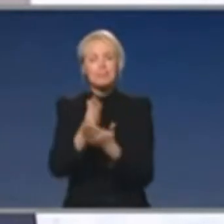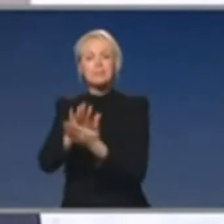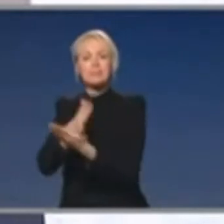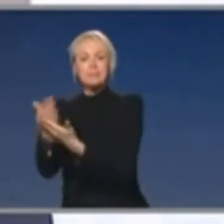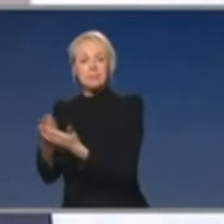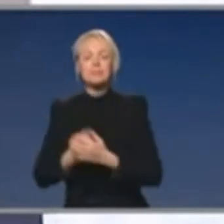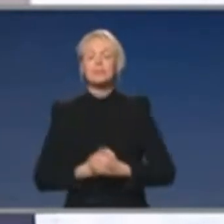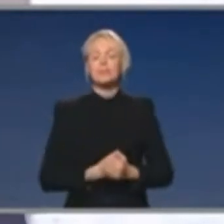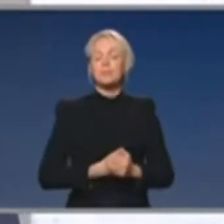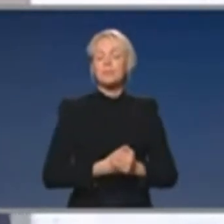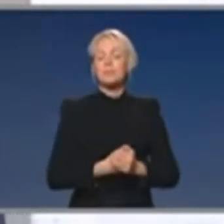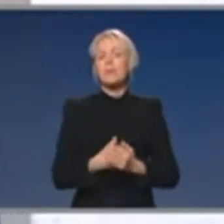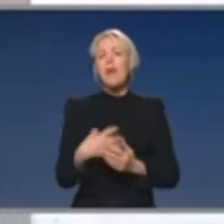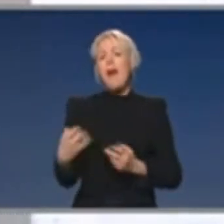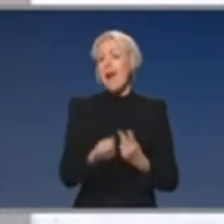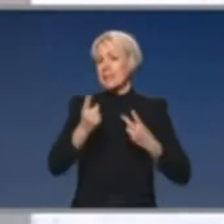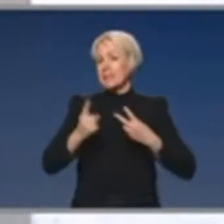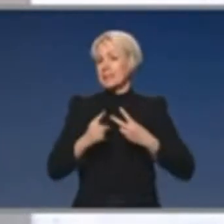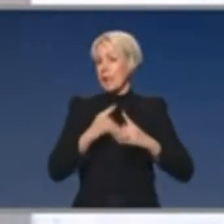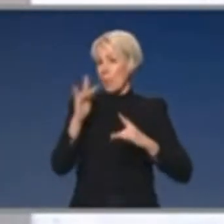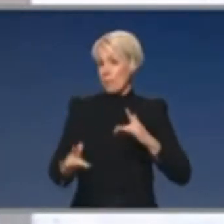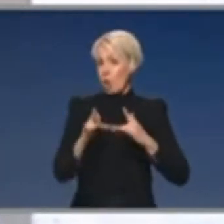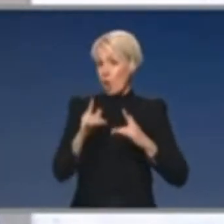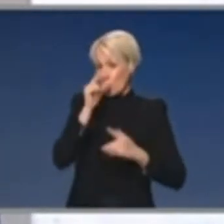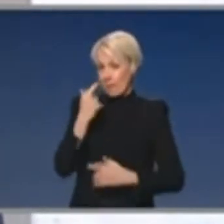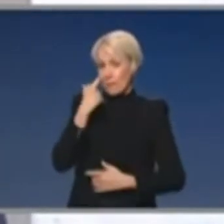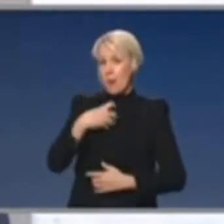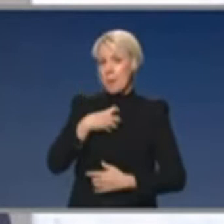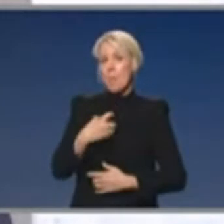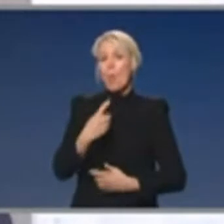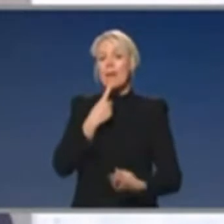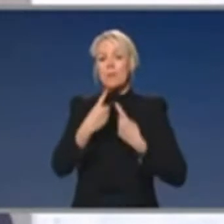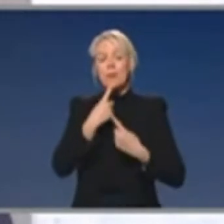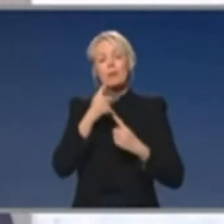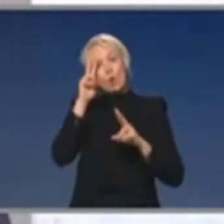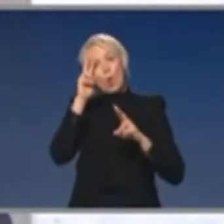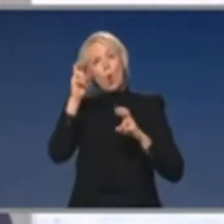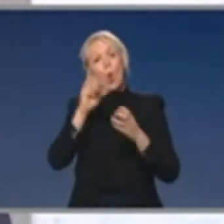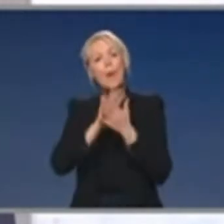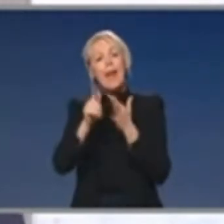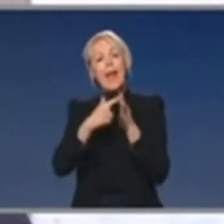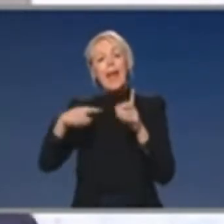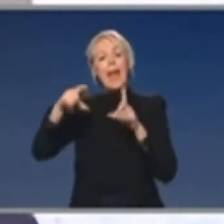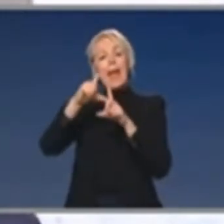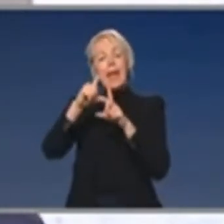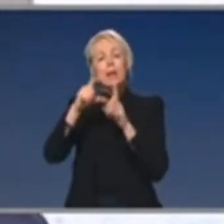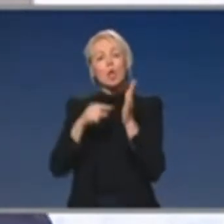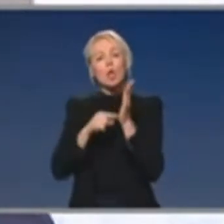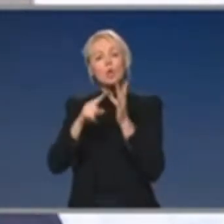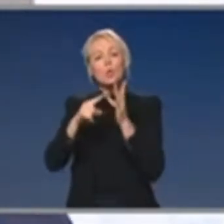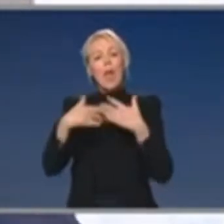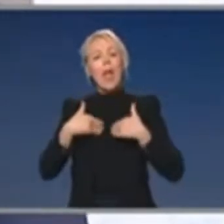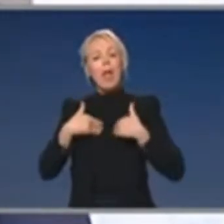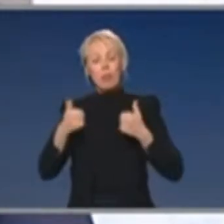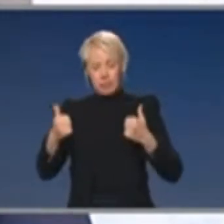site. Headtohealth.gov.au is a central repository of useful tools and resources for maintaining wellbeing and accessing a range of